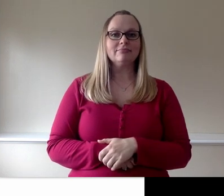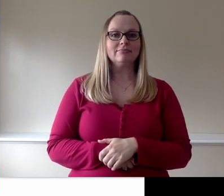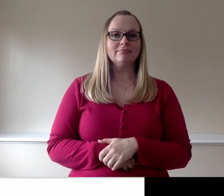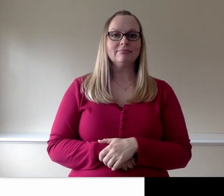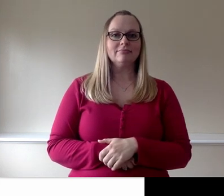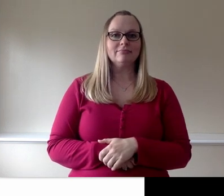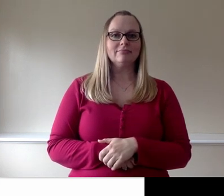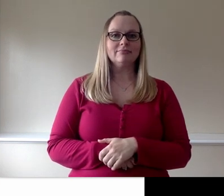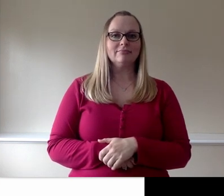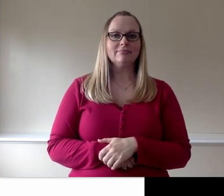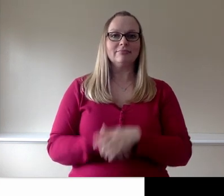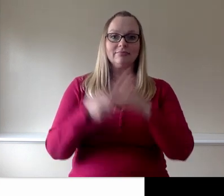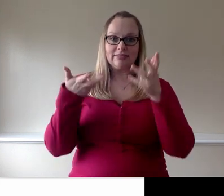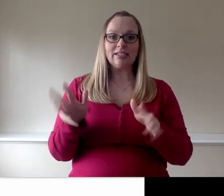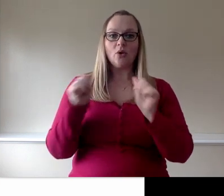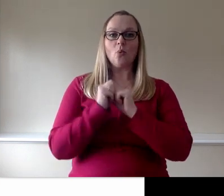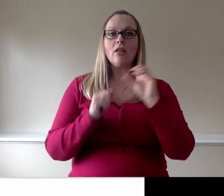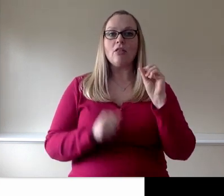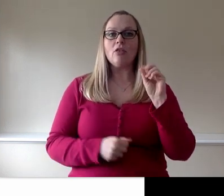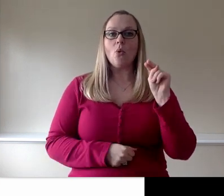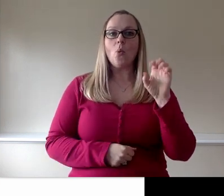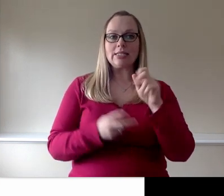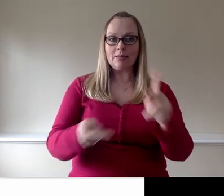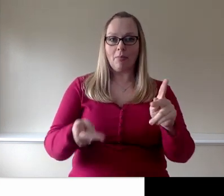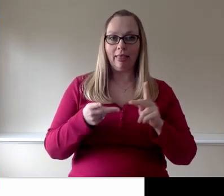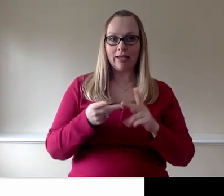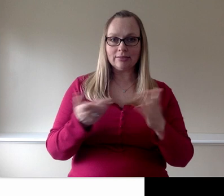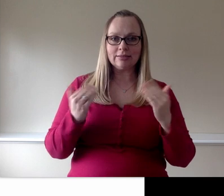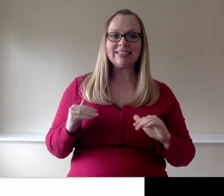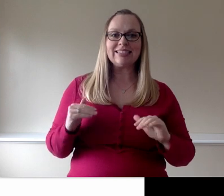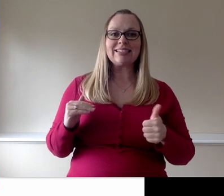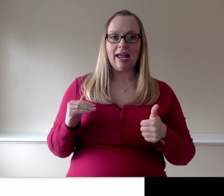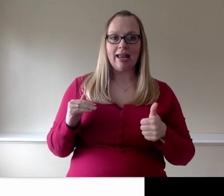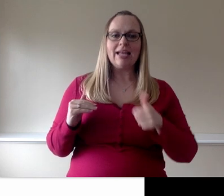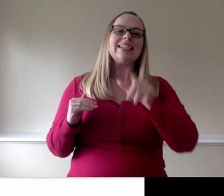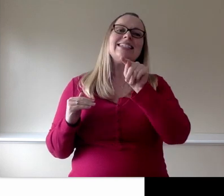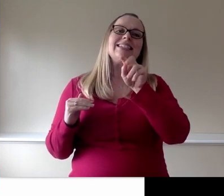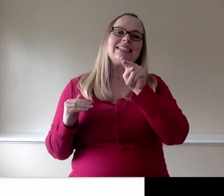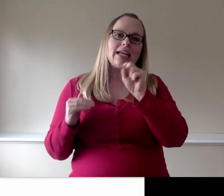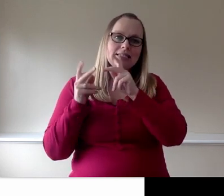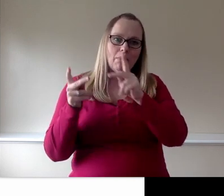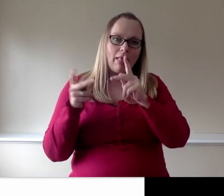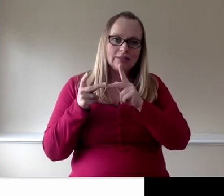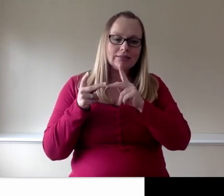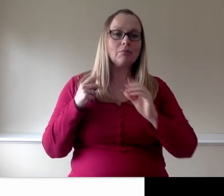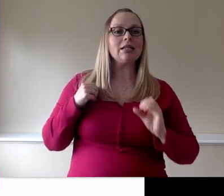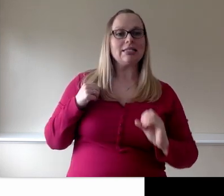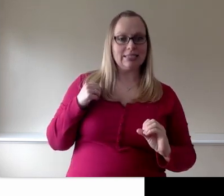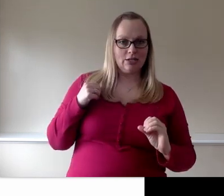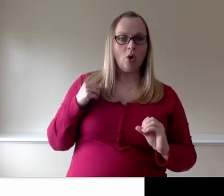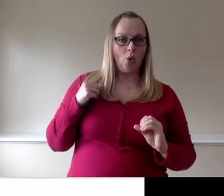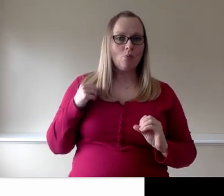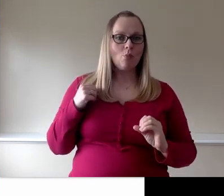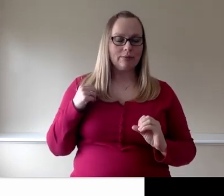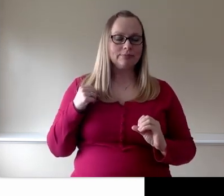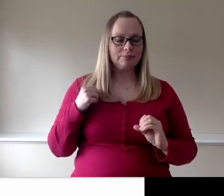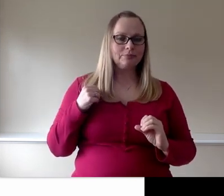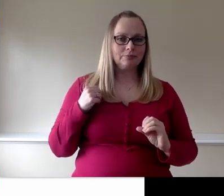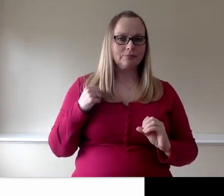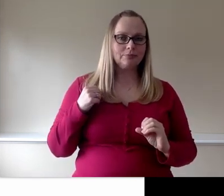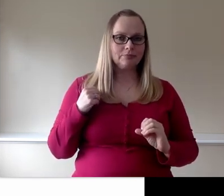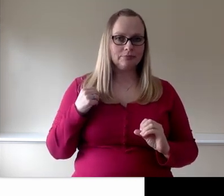Now, I'm all done with the ones place. I'm moving on to the tens. But before I do that, remember I'm going to put my 0 in the one space in the